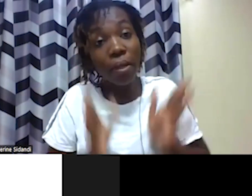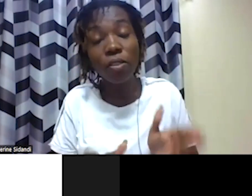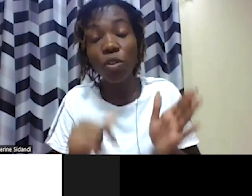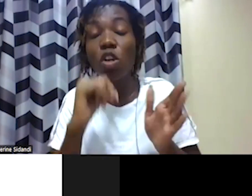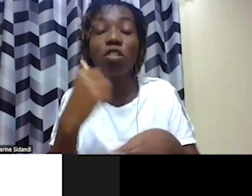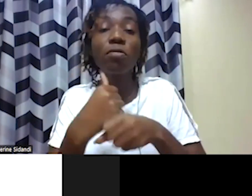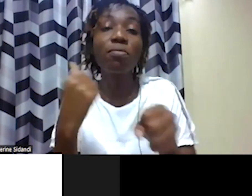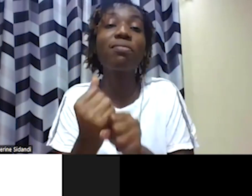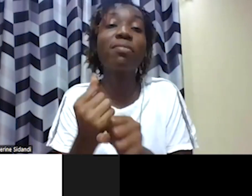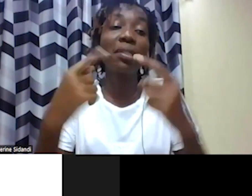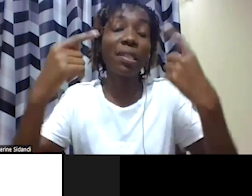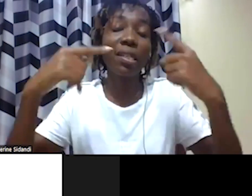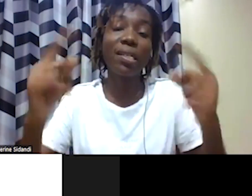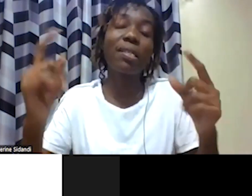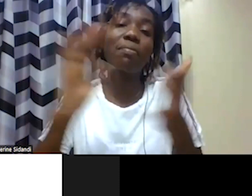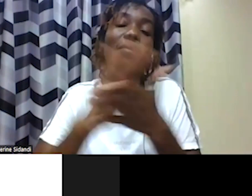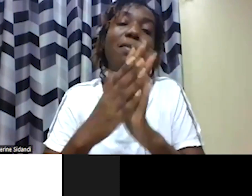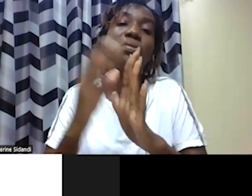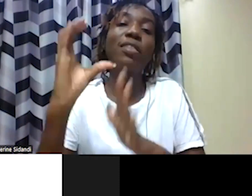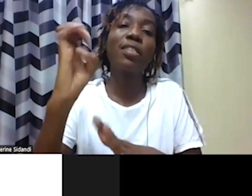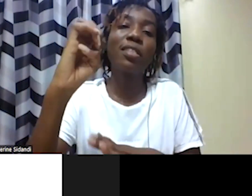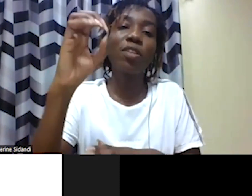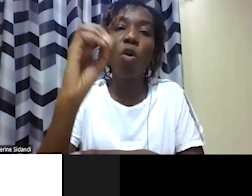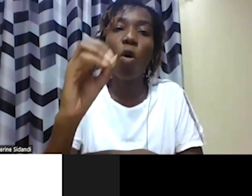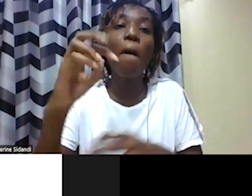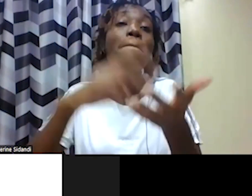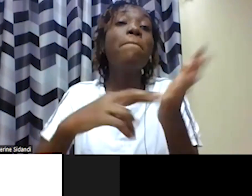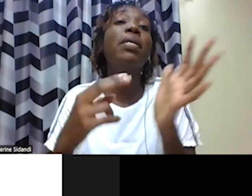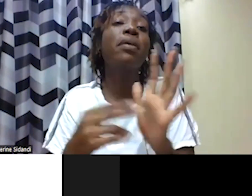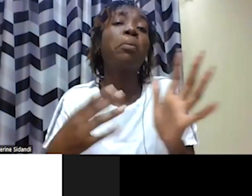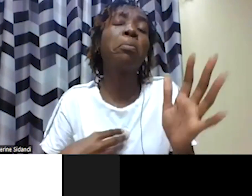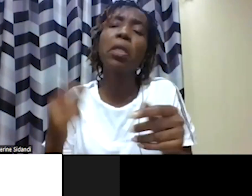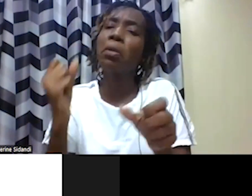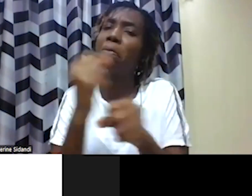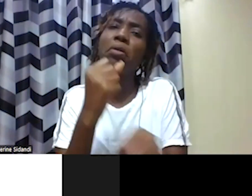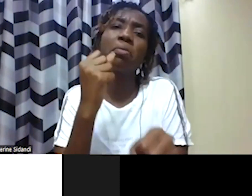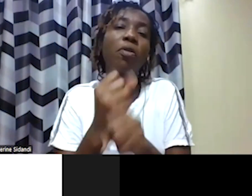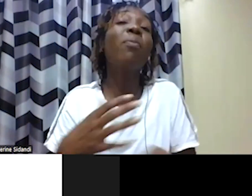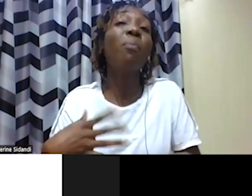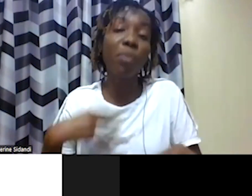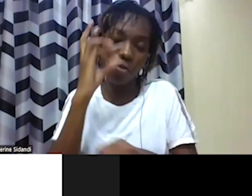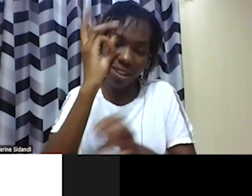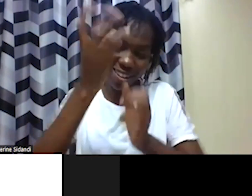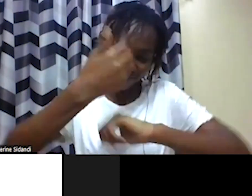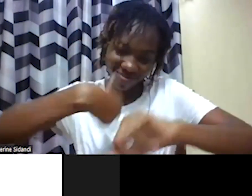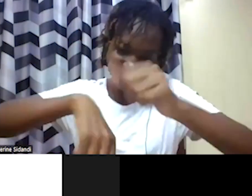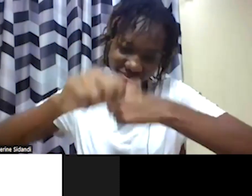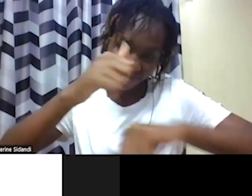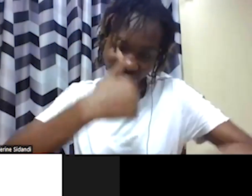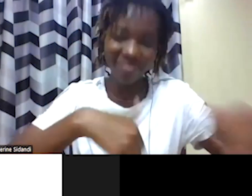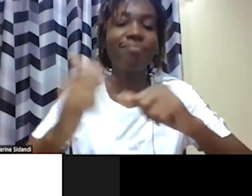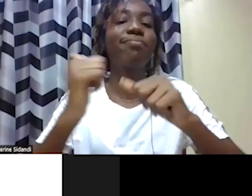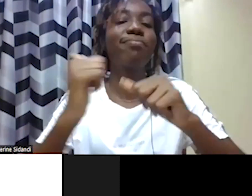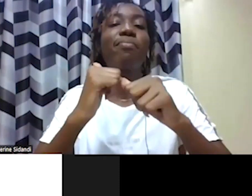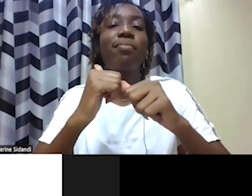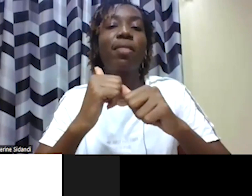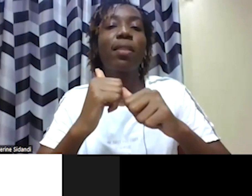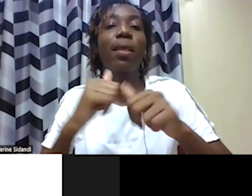become the CEO, it doesn't mean that I cannot, I will do it. It was just,